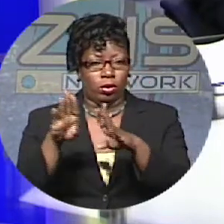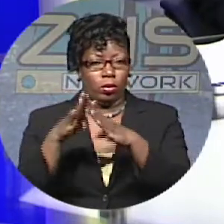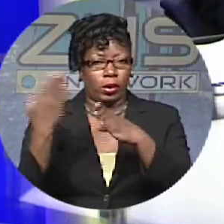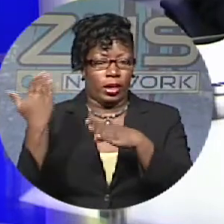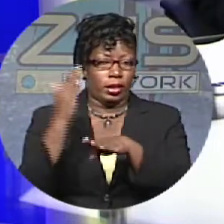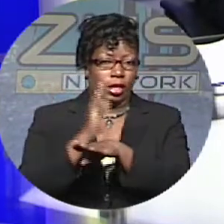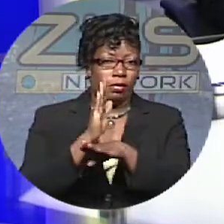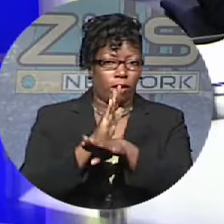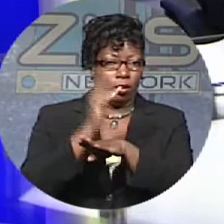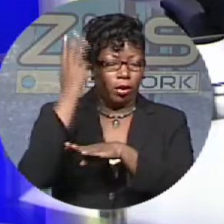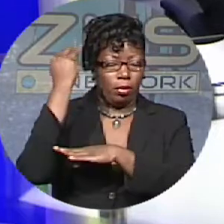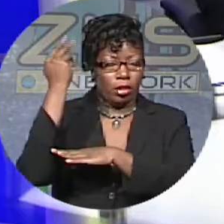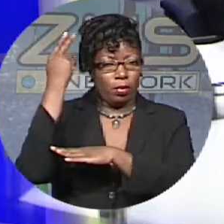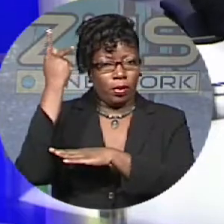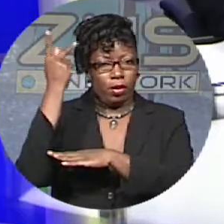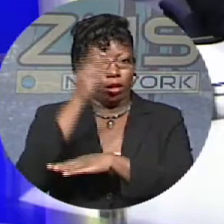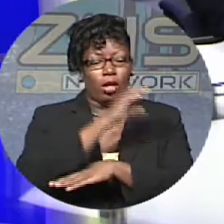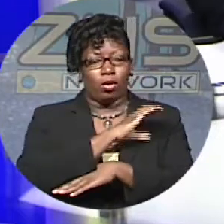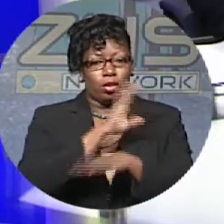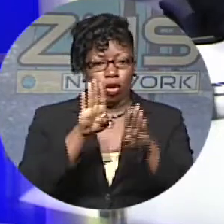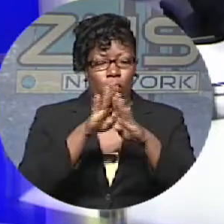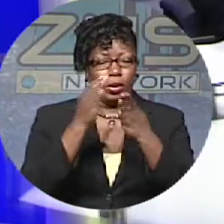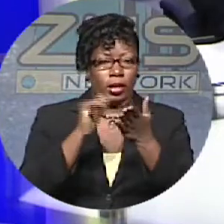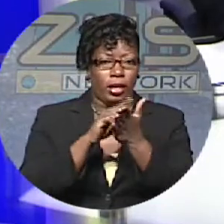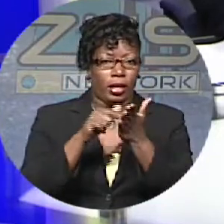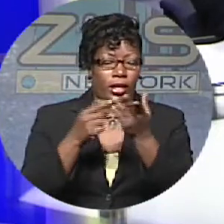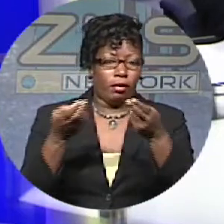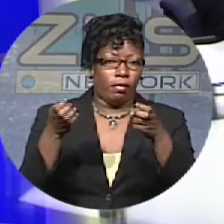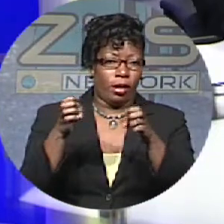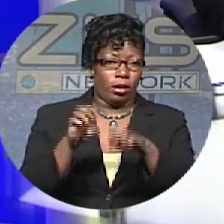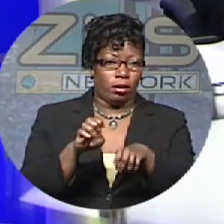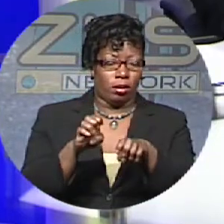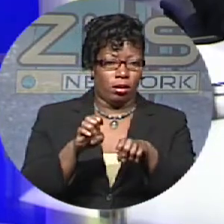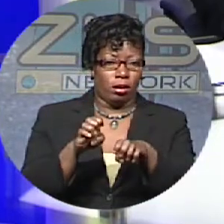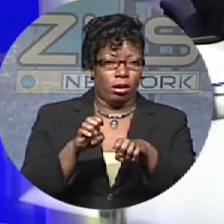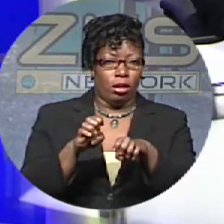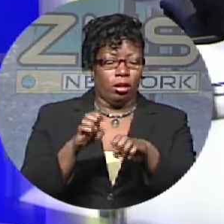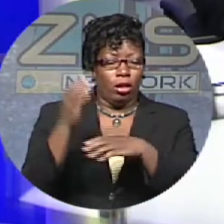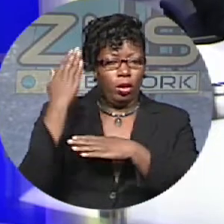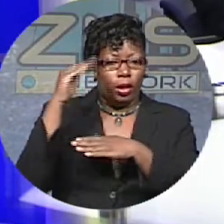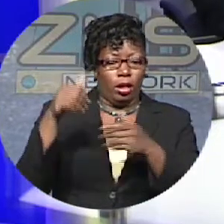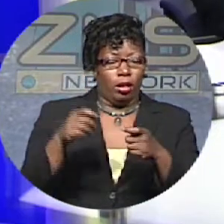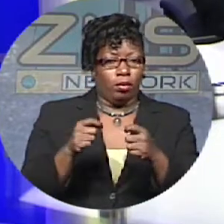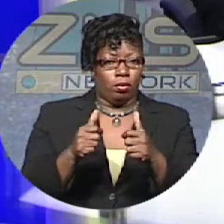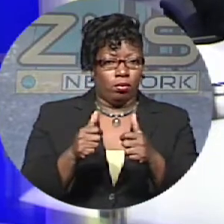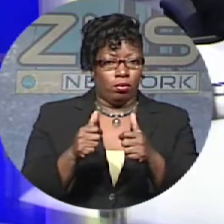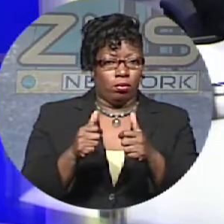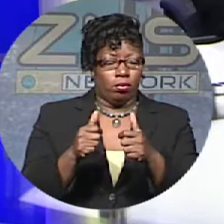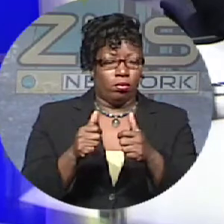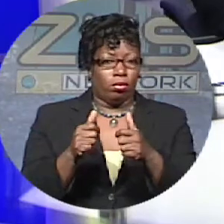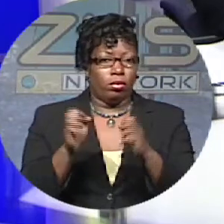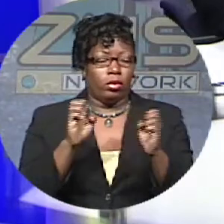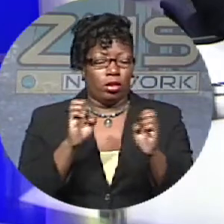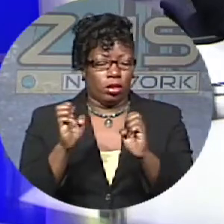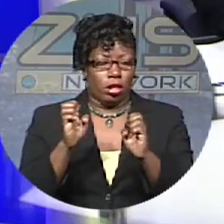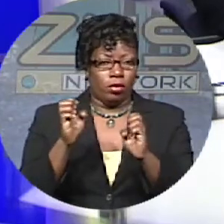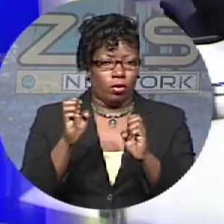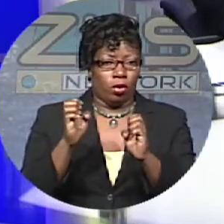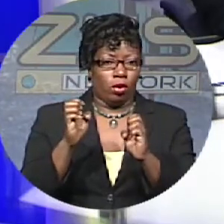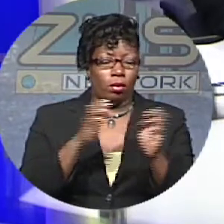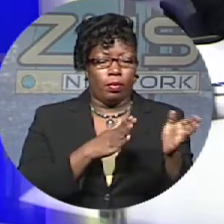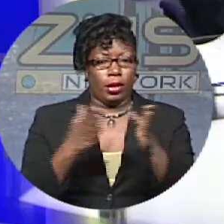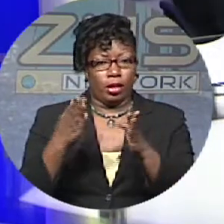Prime Minister Perry Christie officially opened the event today, noting the urgency of preparing Bahamians for the opportunities being brought